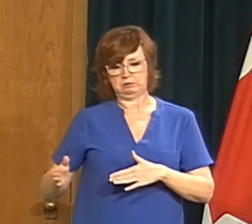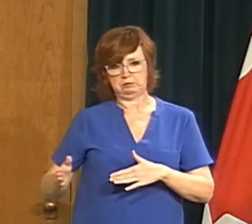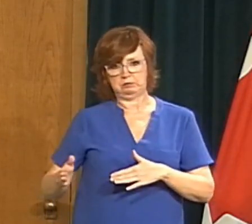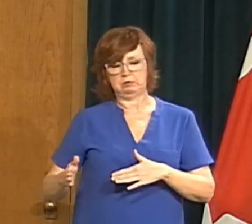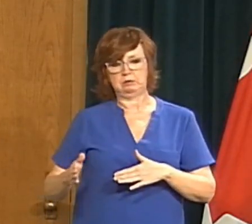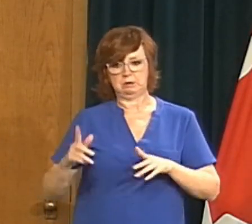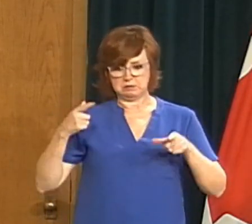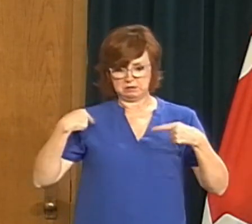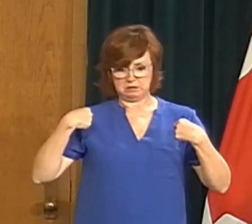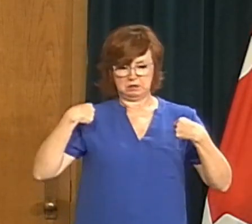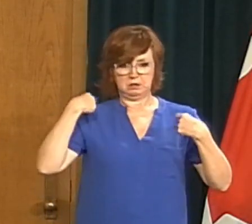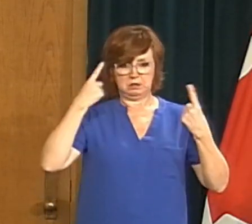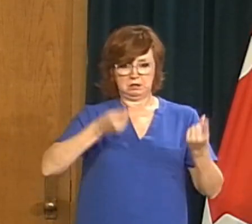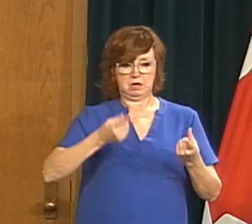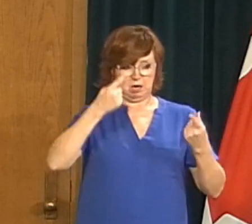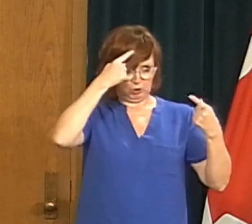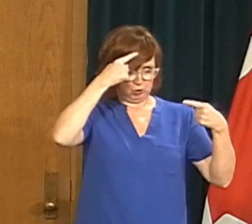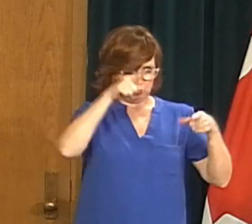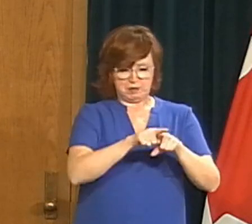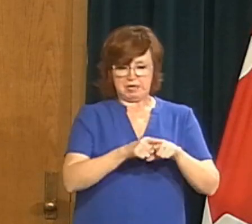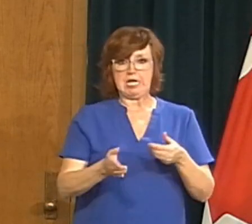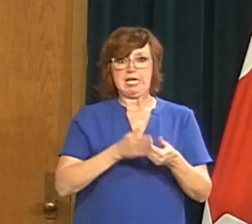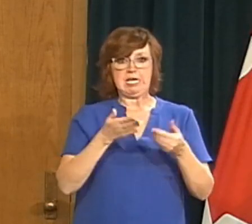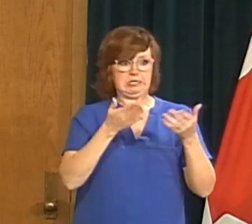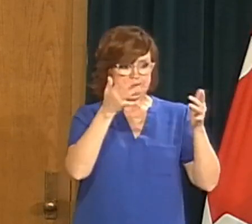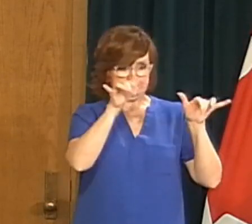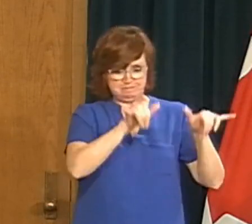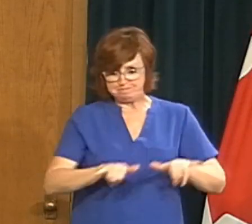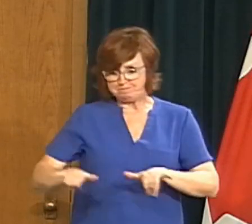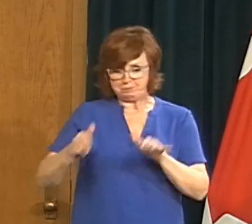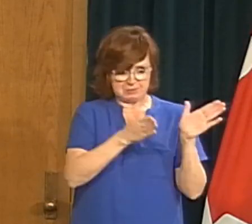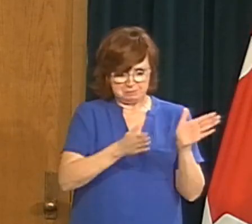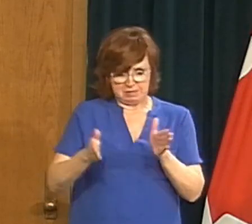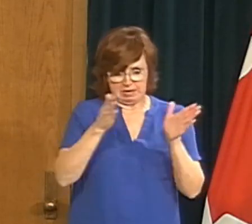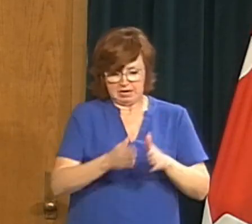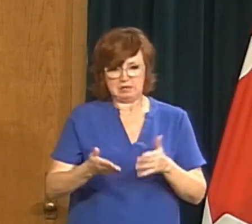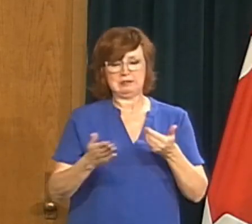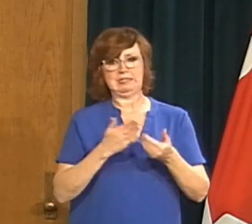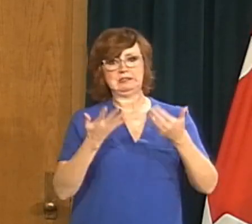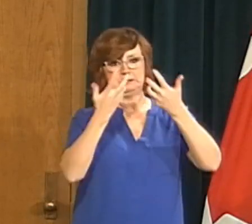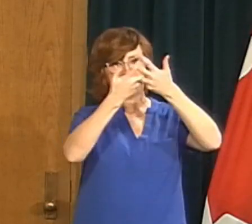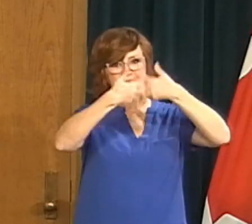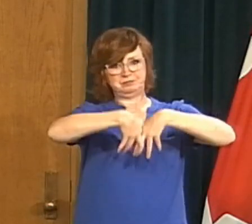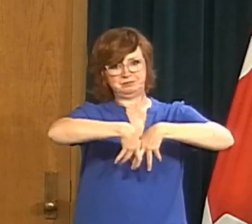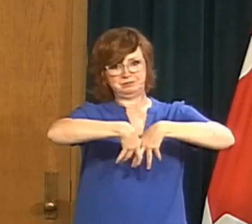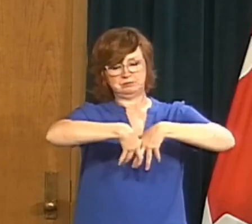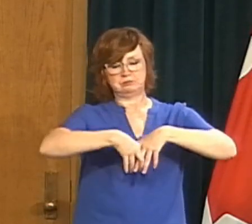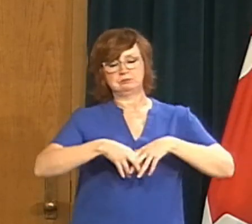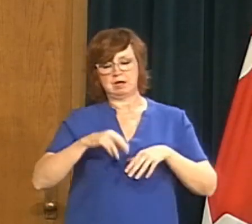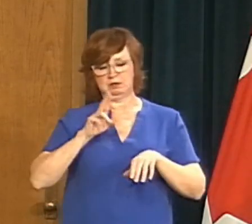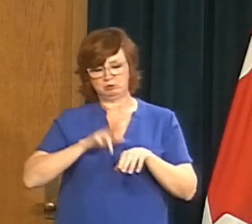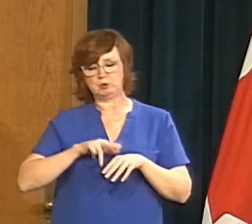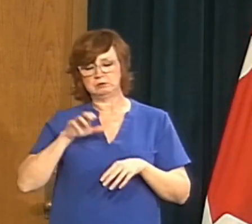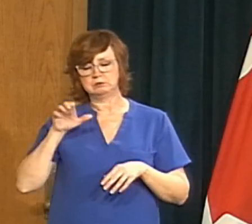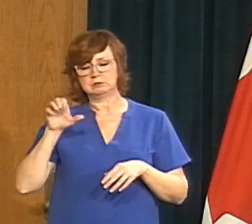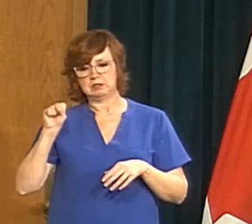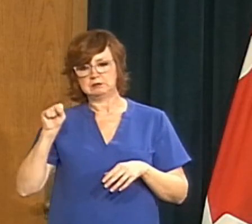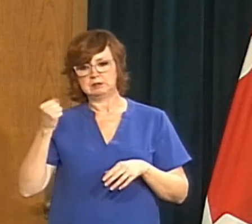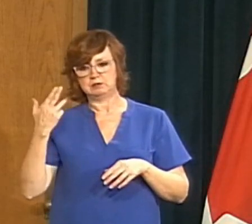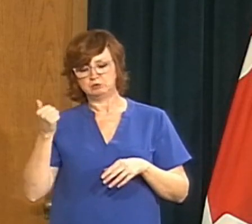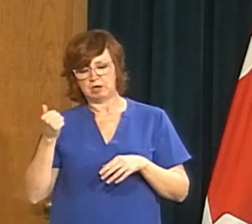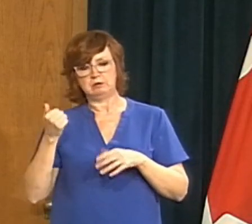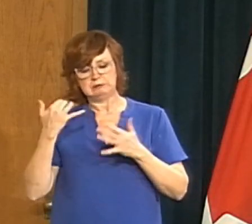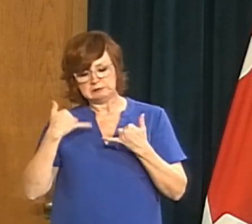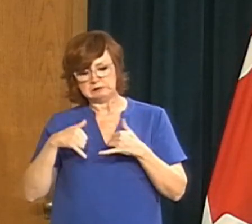way into communities right across the province. Notwithstanding, it's still a work in progress to some degree. So